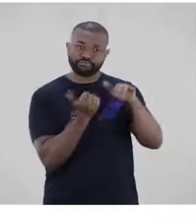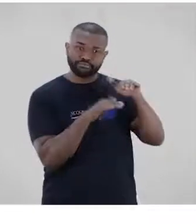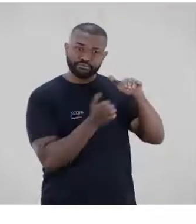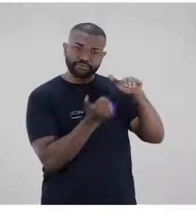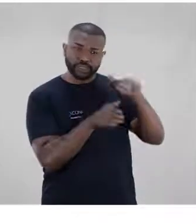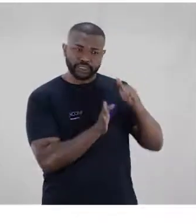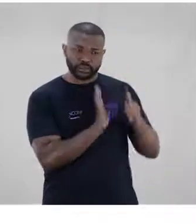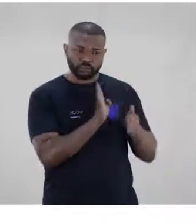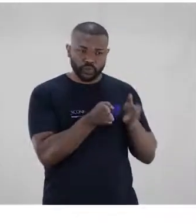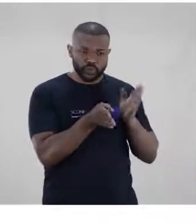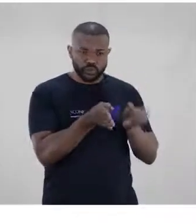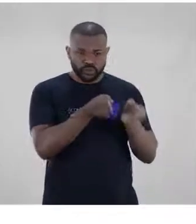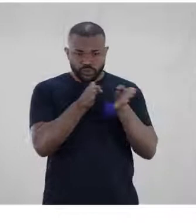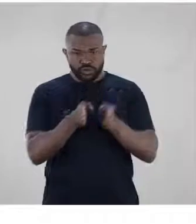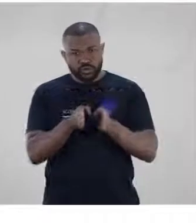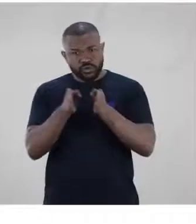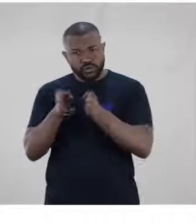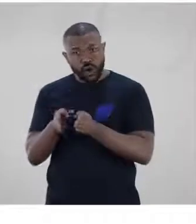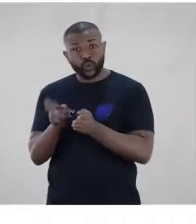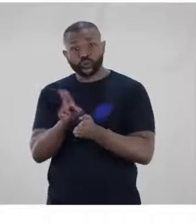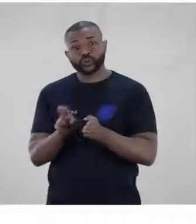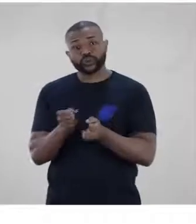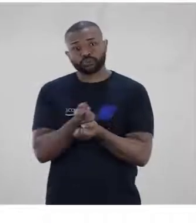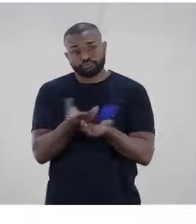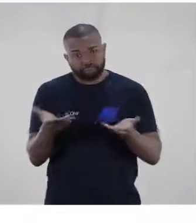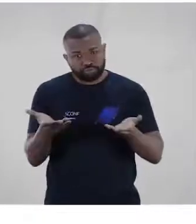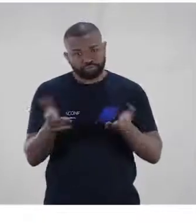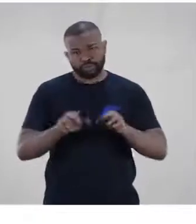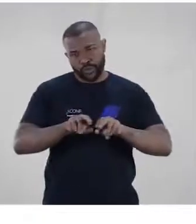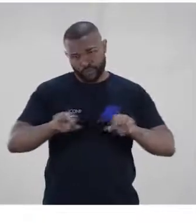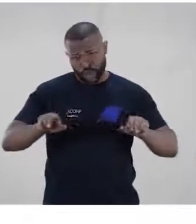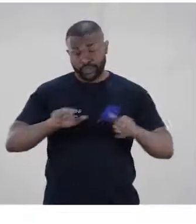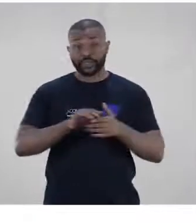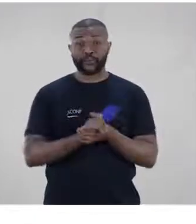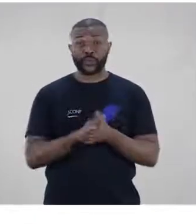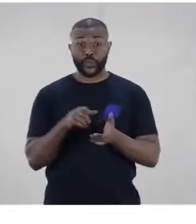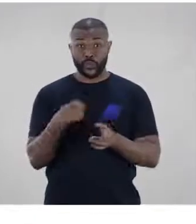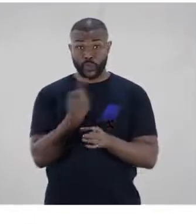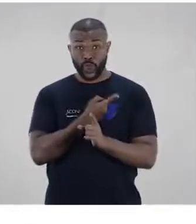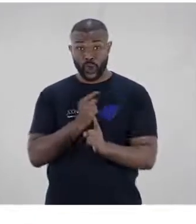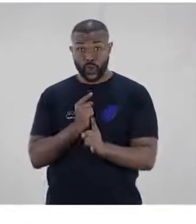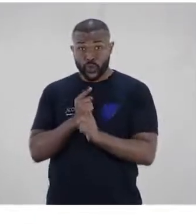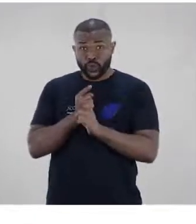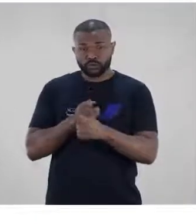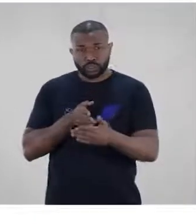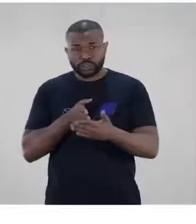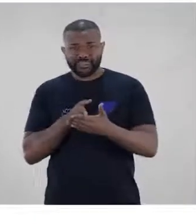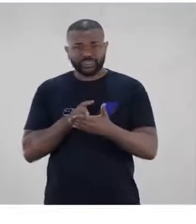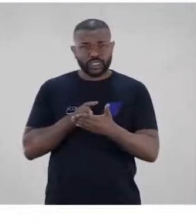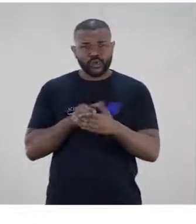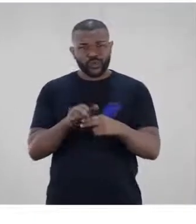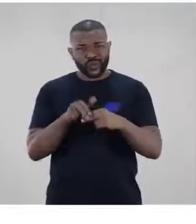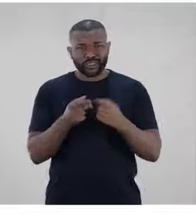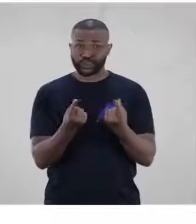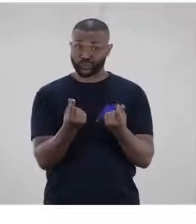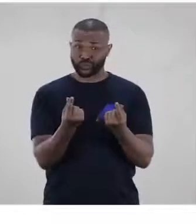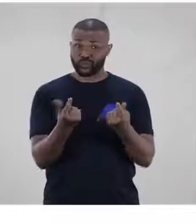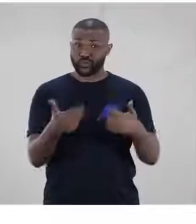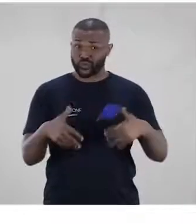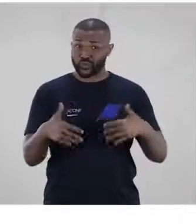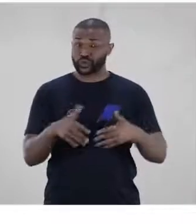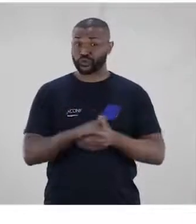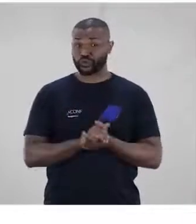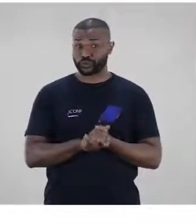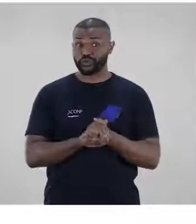of used for distributed files and so on. And when we found ourselves kind of constrained with the